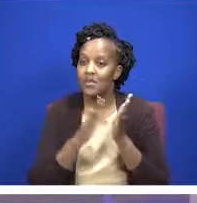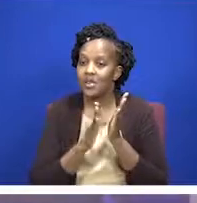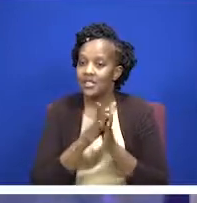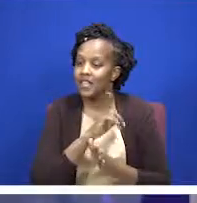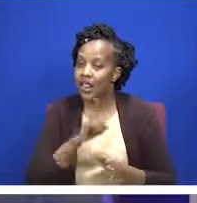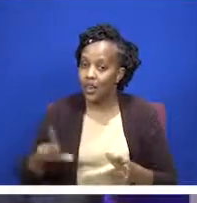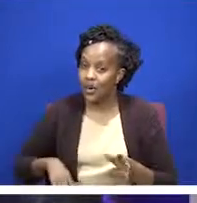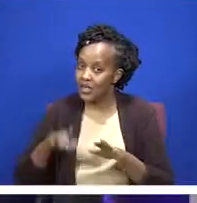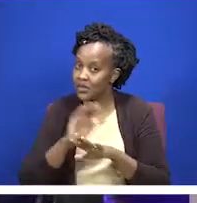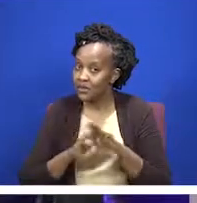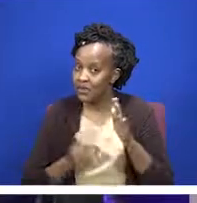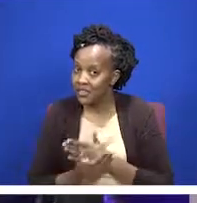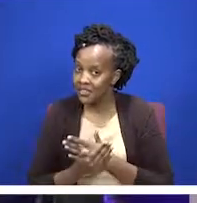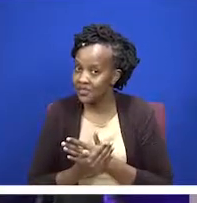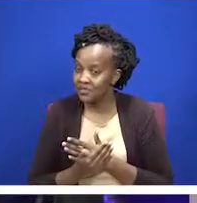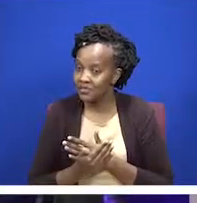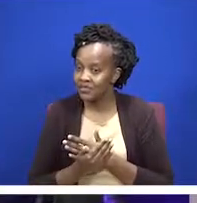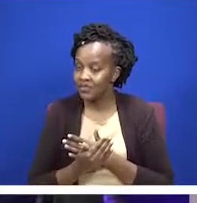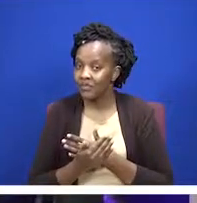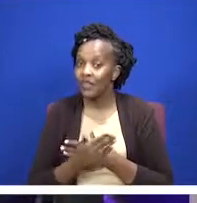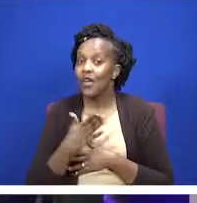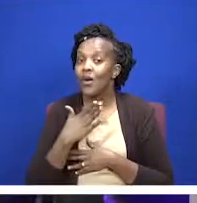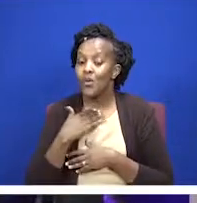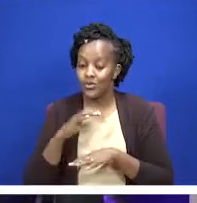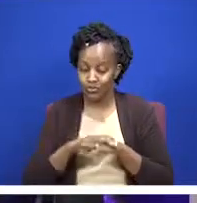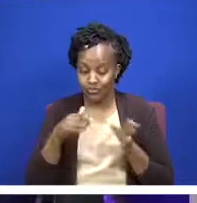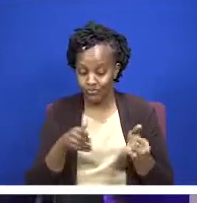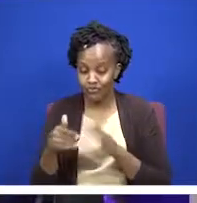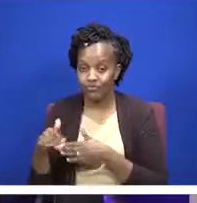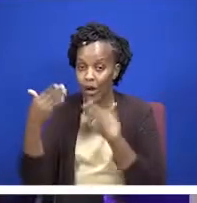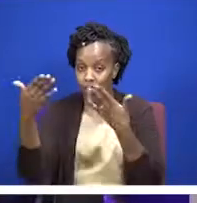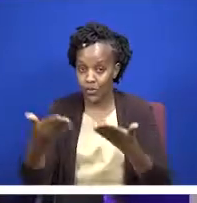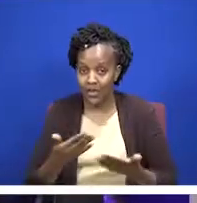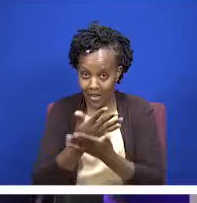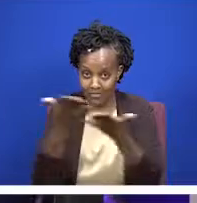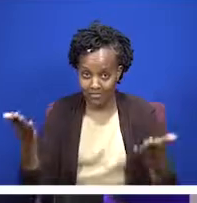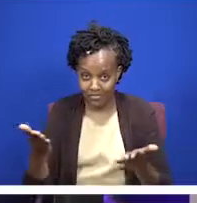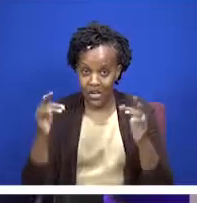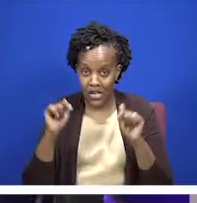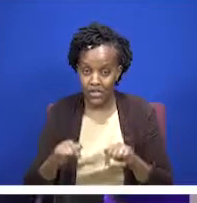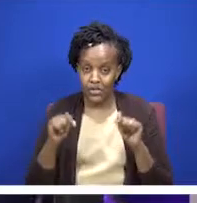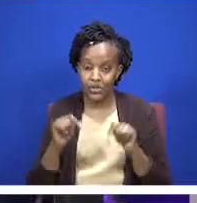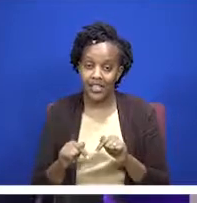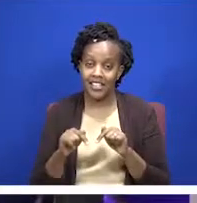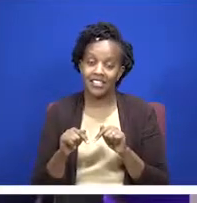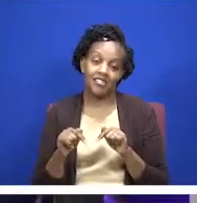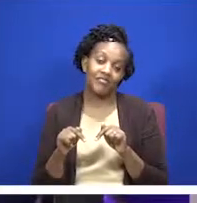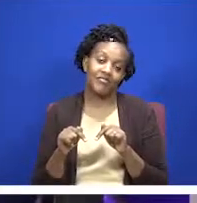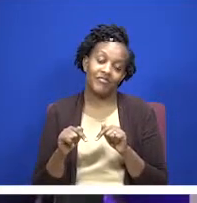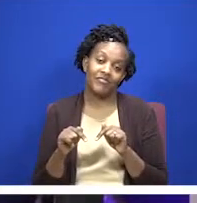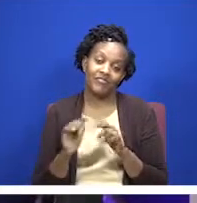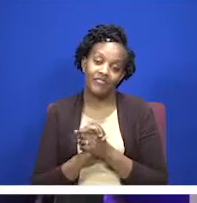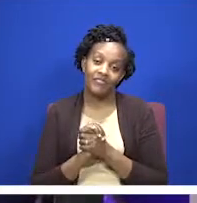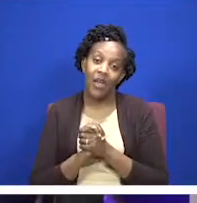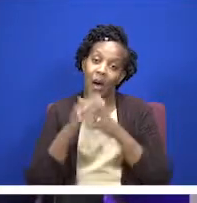And good morning. I want to take this opportunity to welcome you all to today's Sunday lesson.